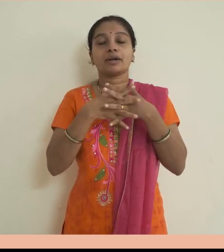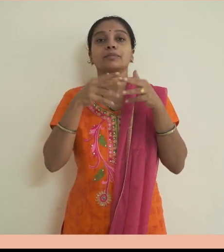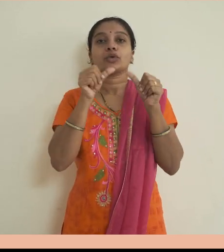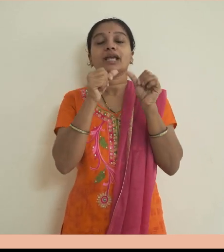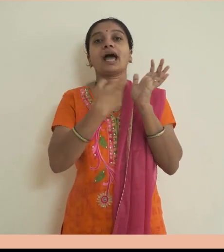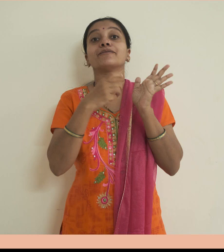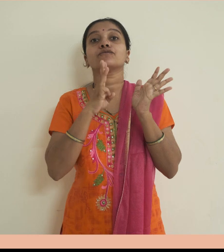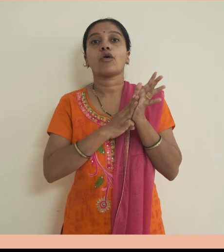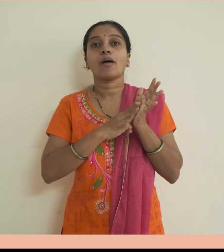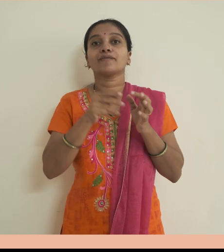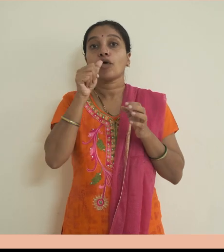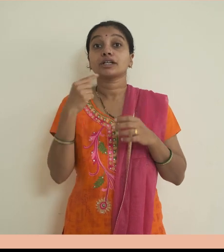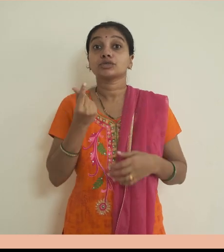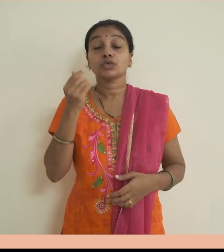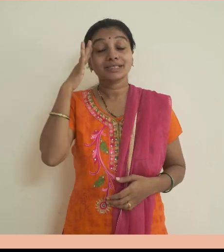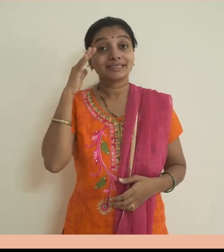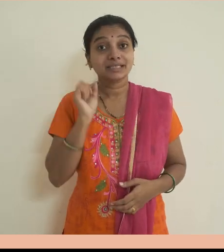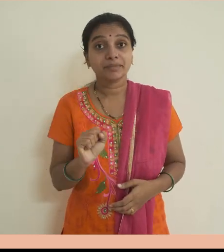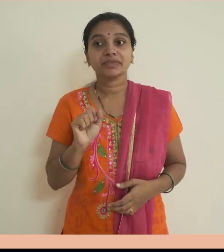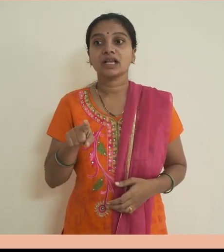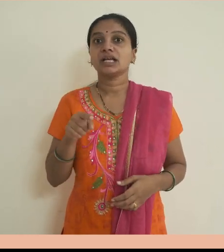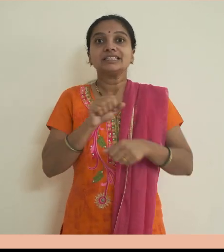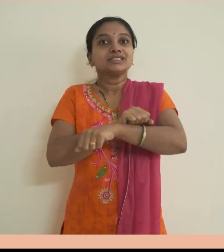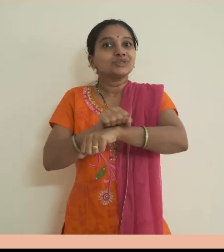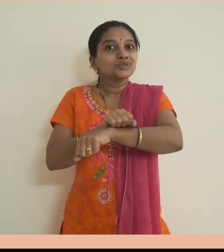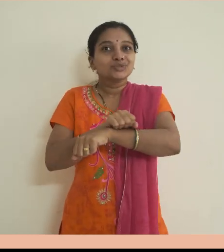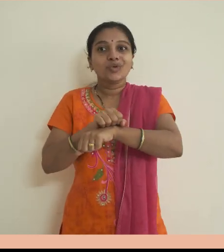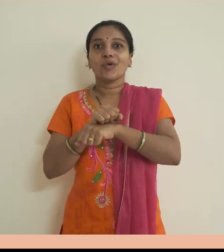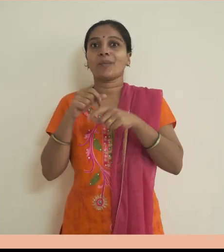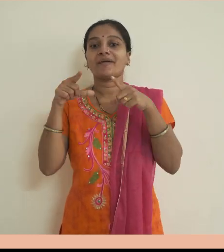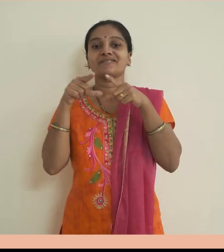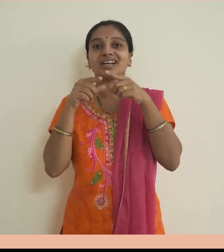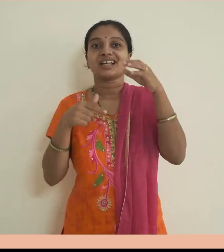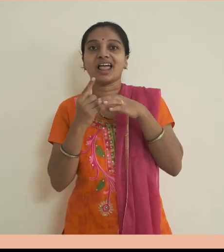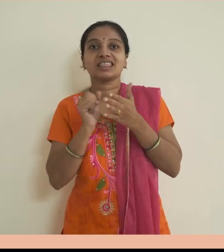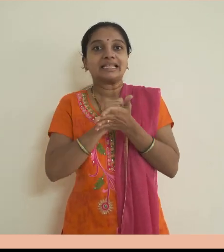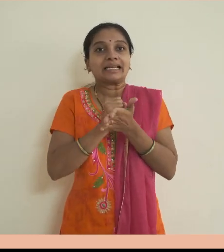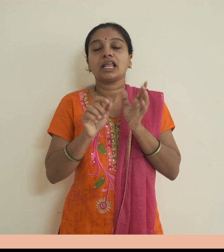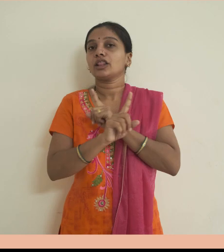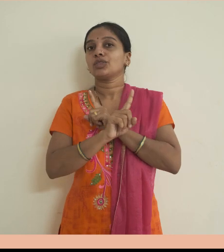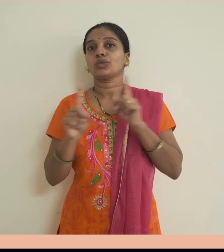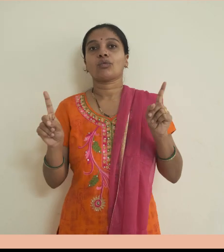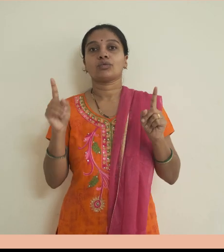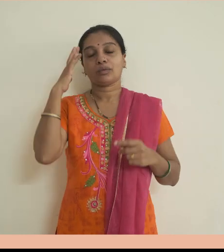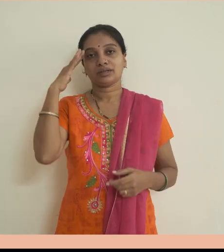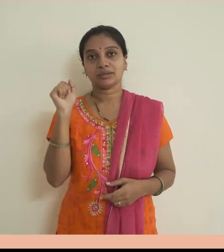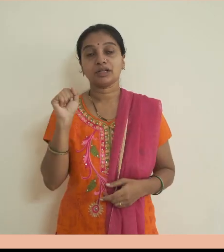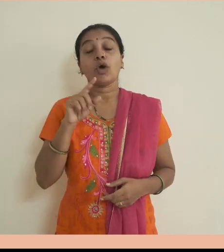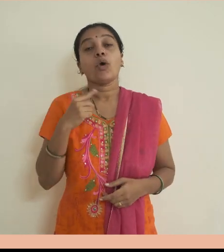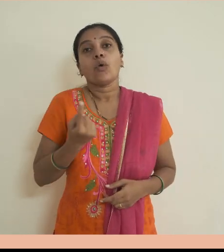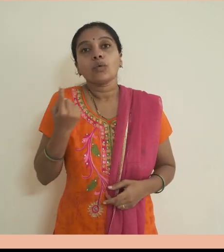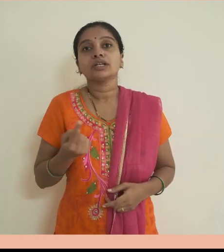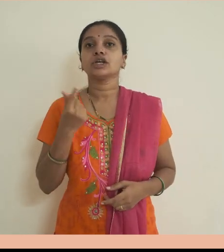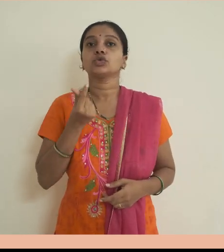water and or a non-scented soap to clean the outer area. Vagina